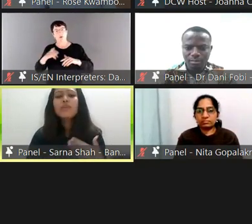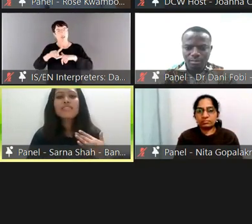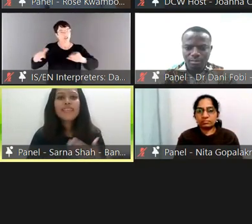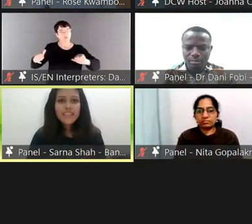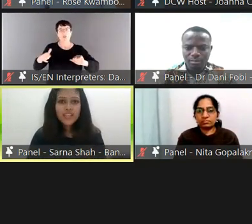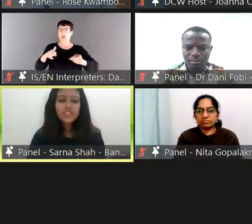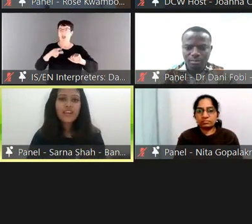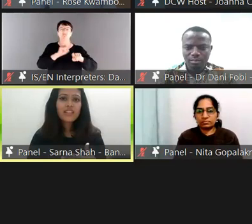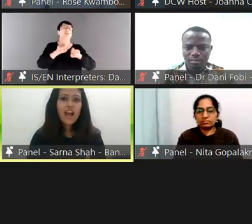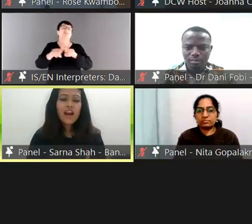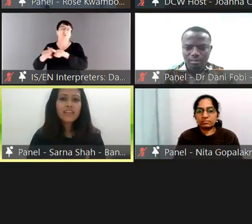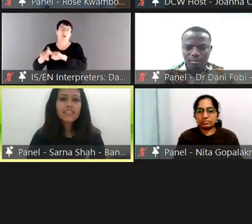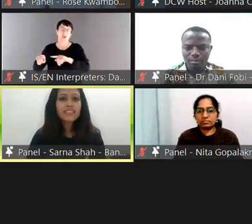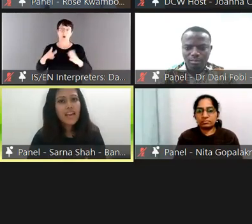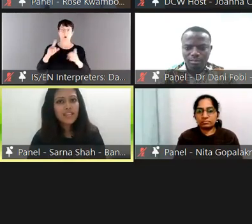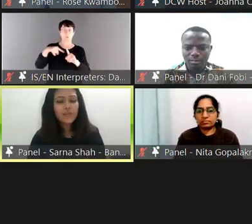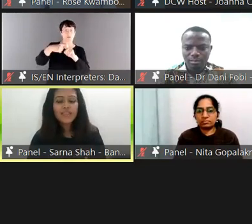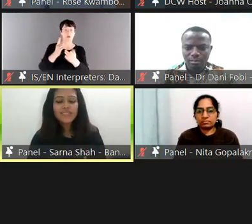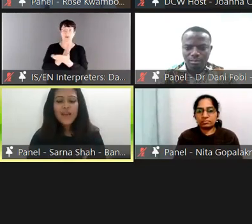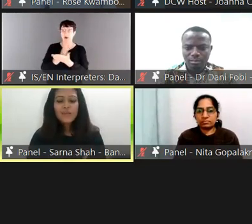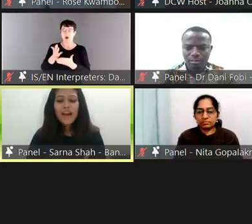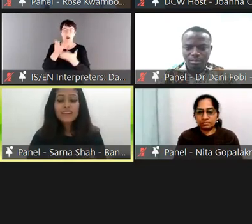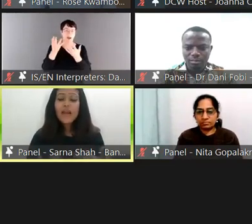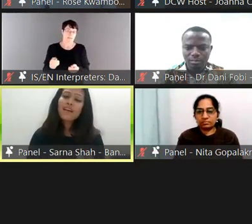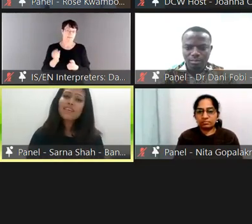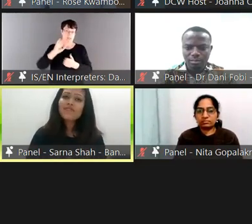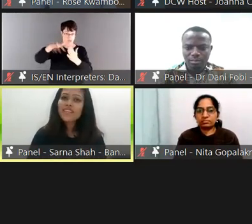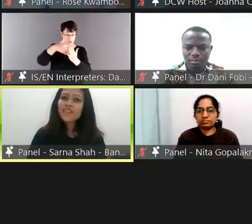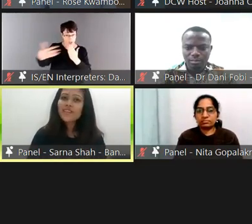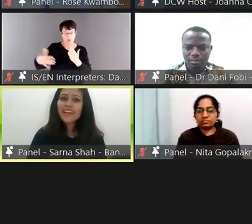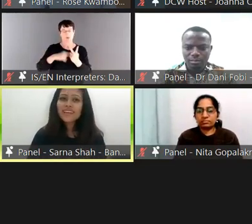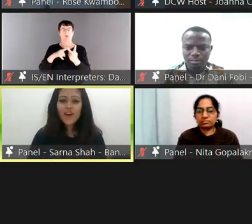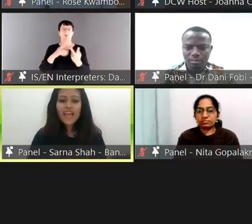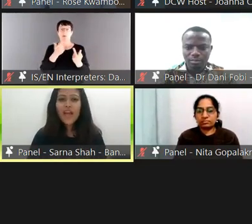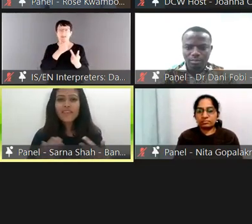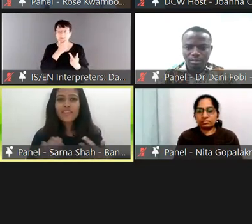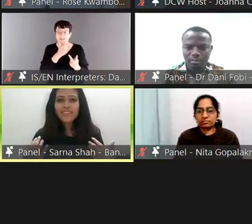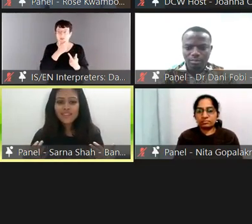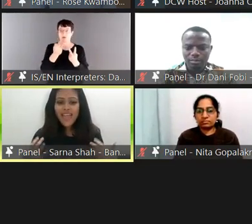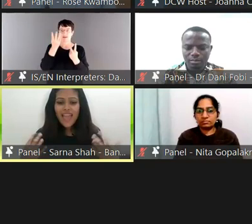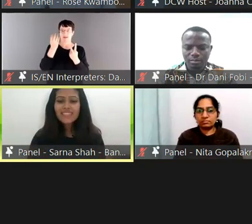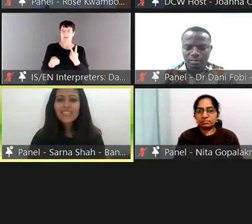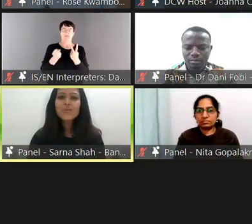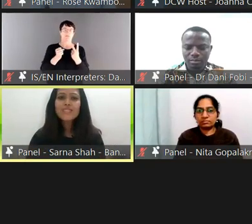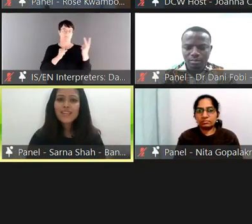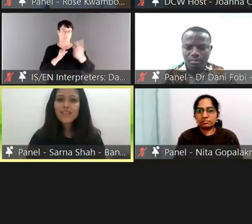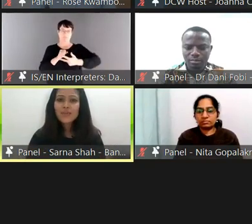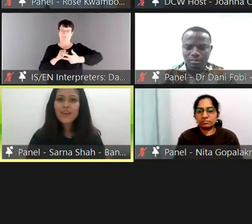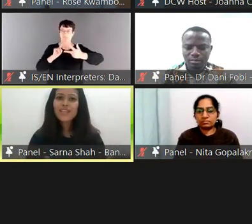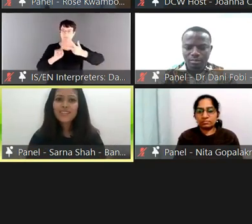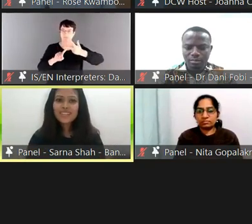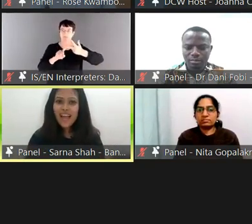second language is English, and third is sign language. But I myself regret not having access to